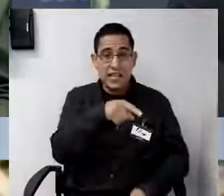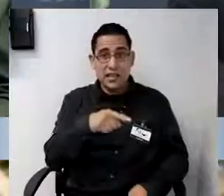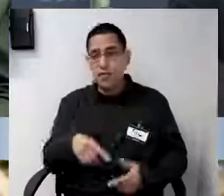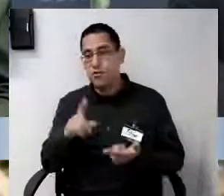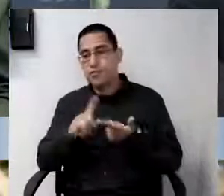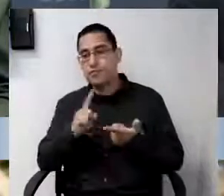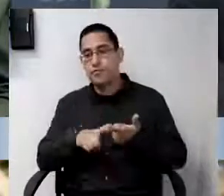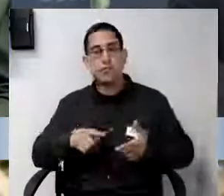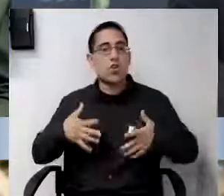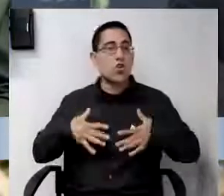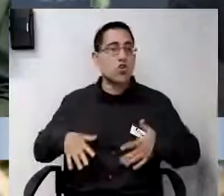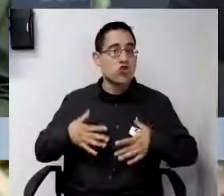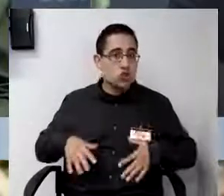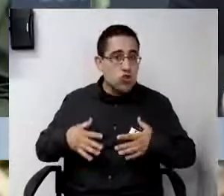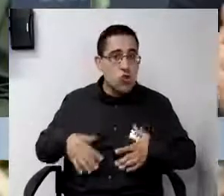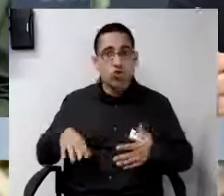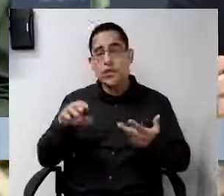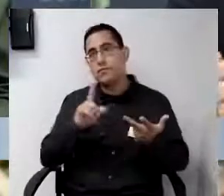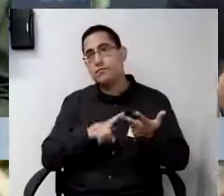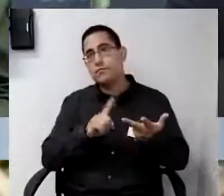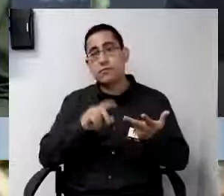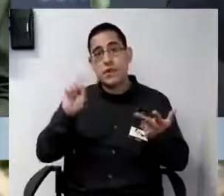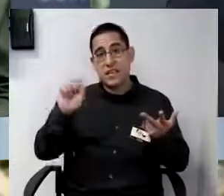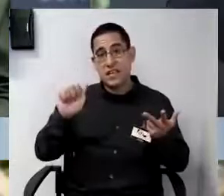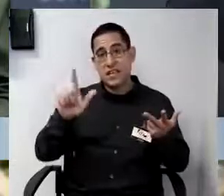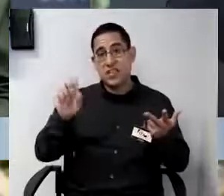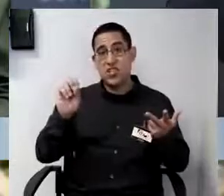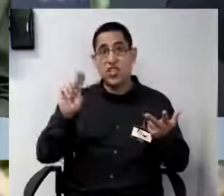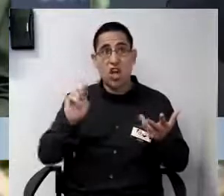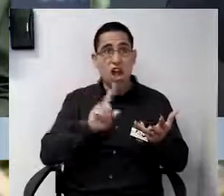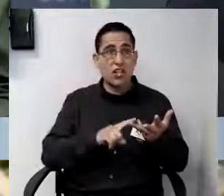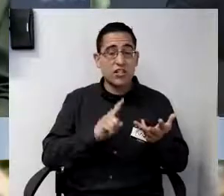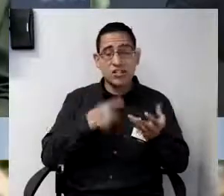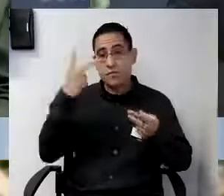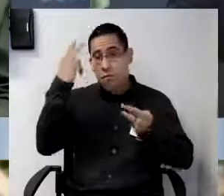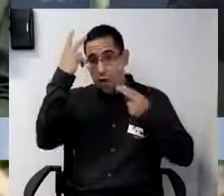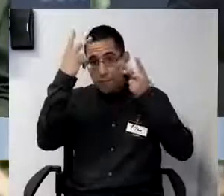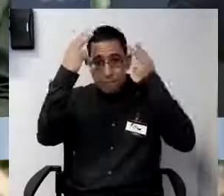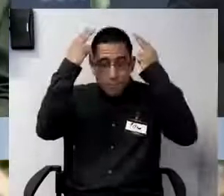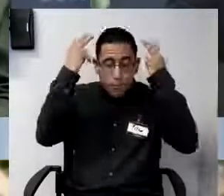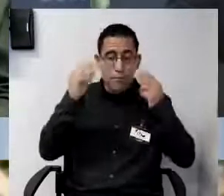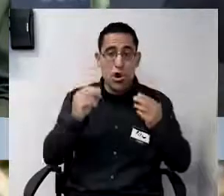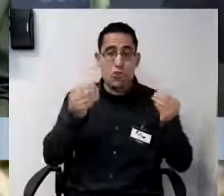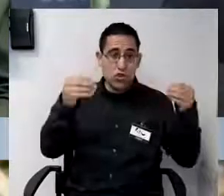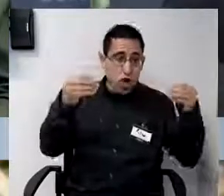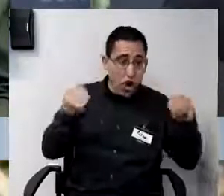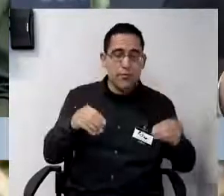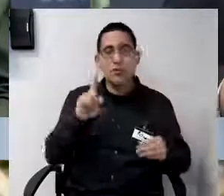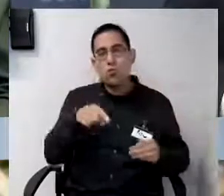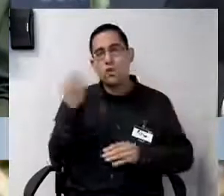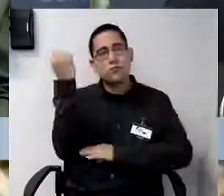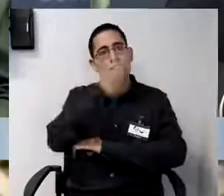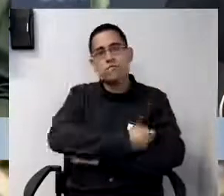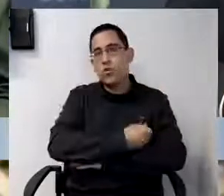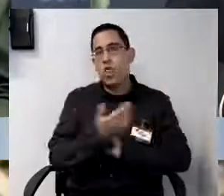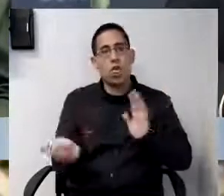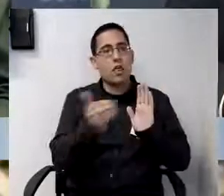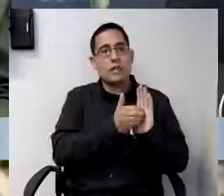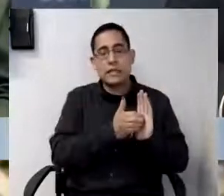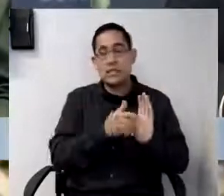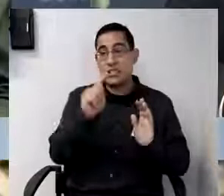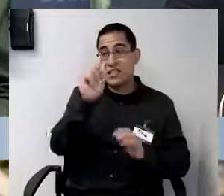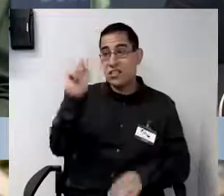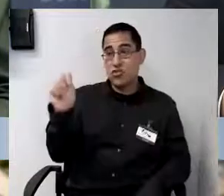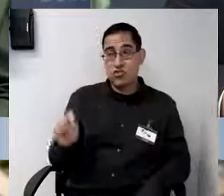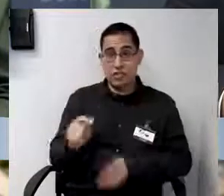salons, Right. Yeah. barber shops. Unfortunately, we had to close the Lifestyle Center again. So Tulare County was not unique in